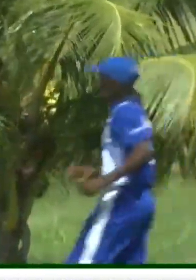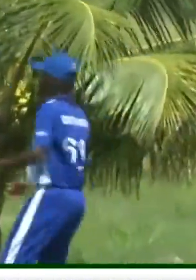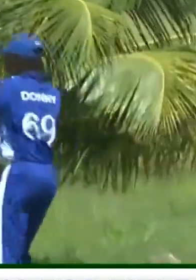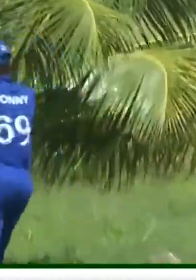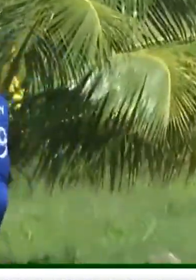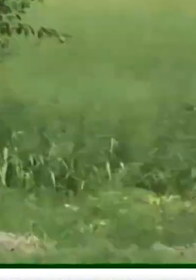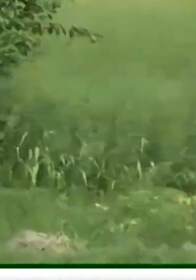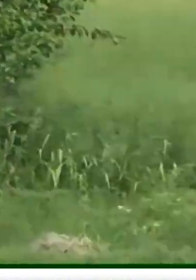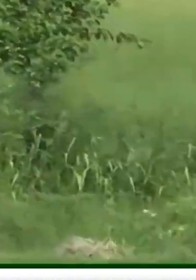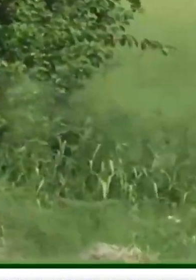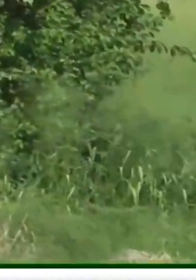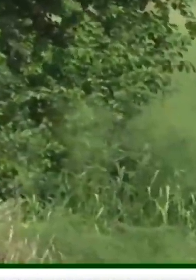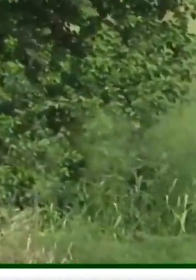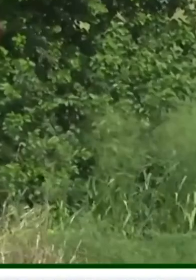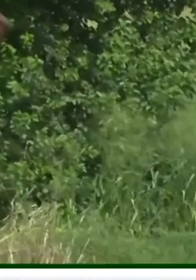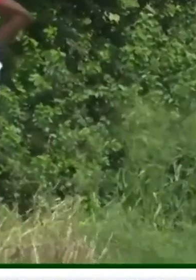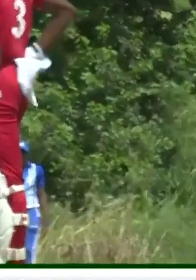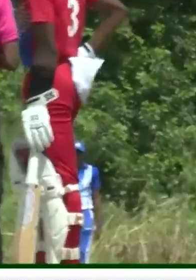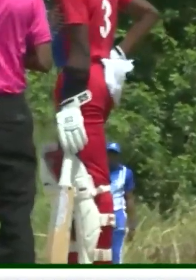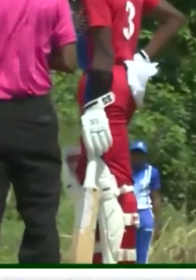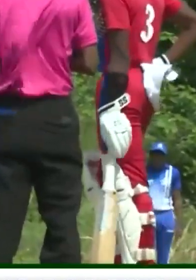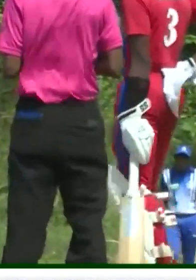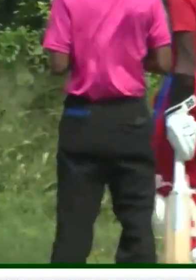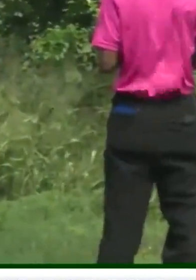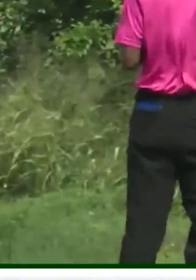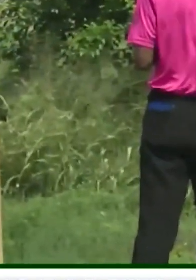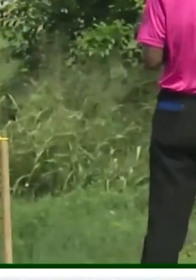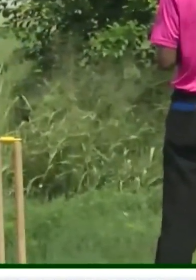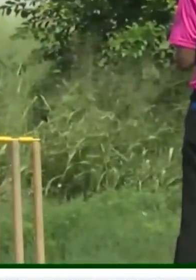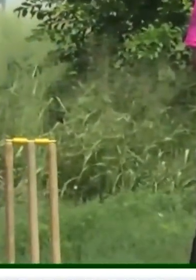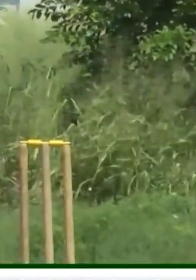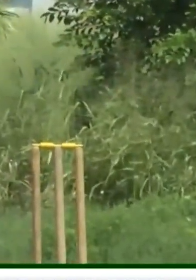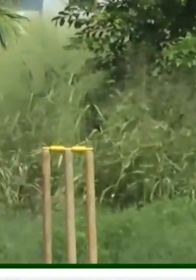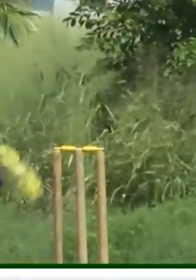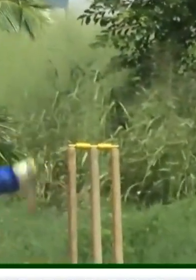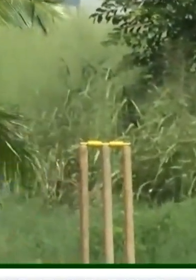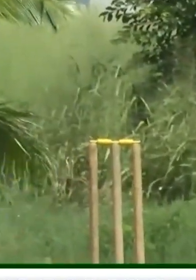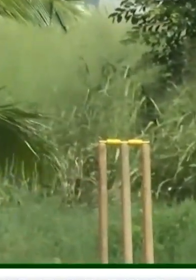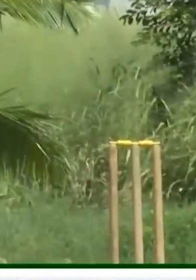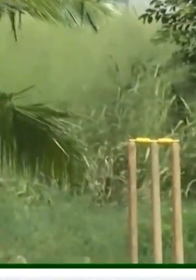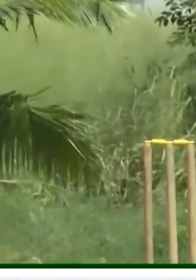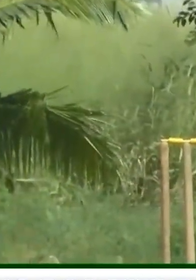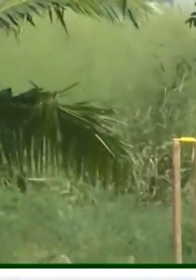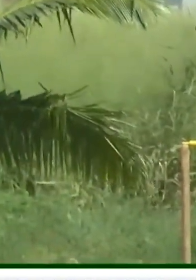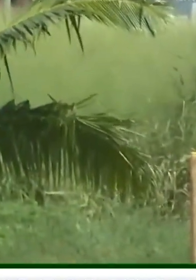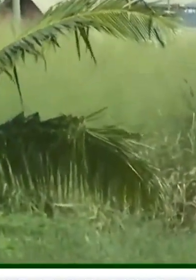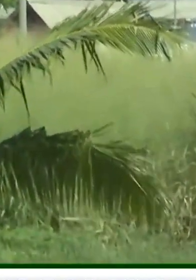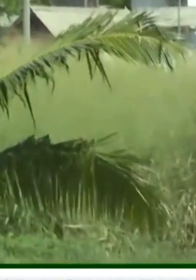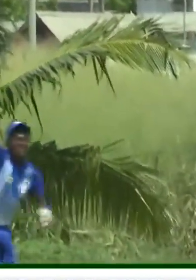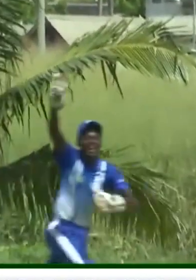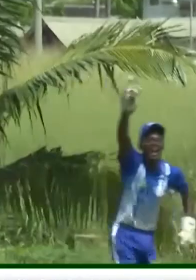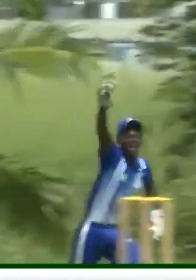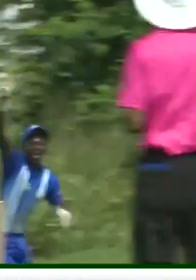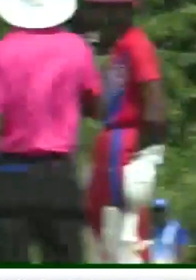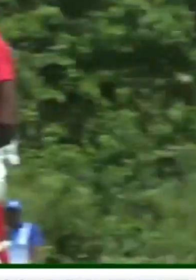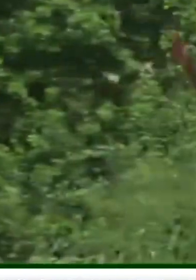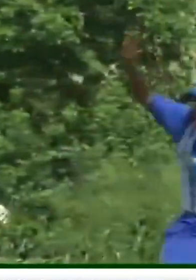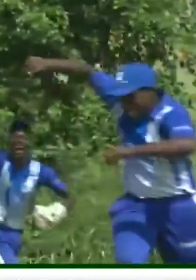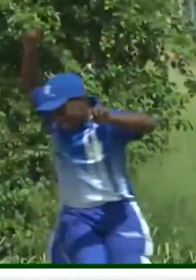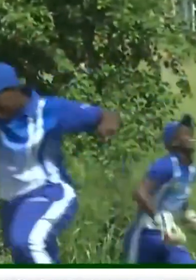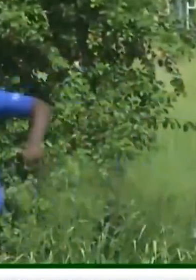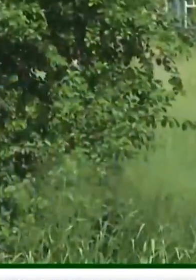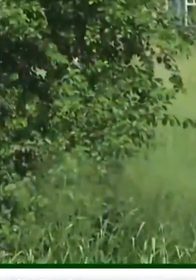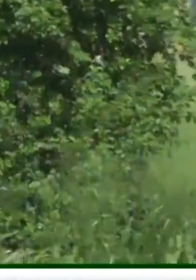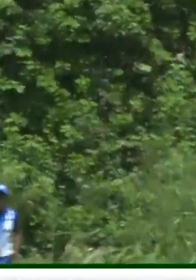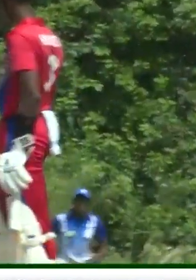1. 2 balls later, Roach's opening partner Jordan Graham also fell victim in similar fashion. Looking to